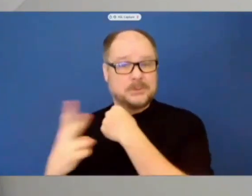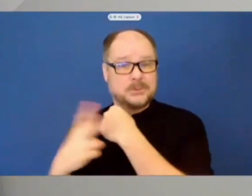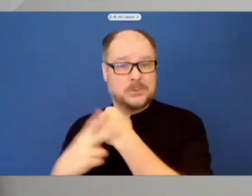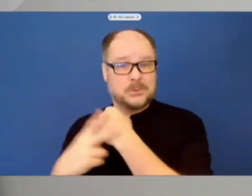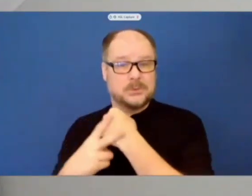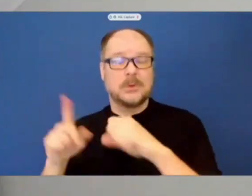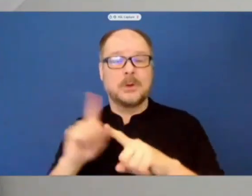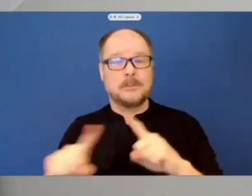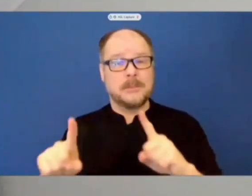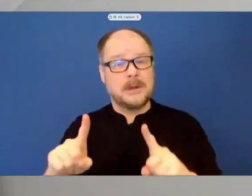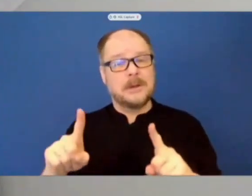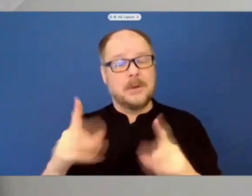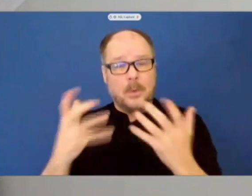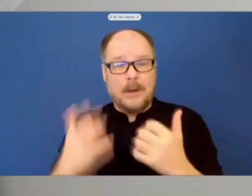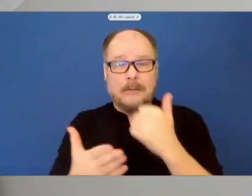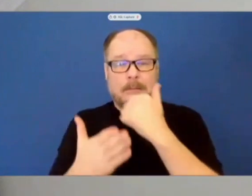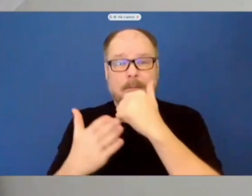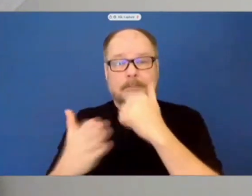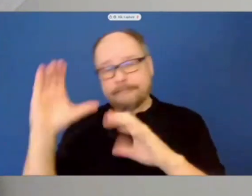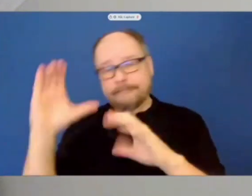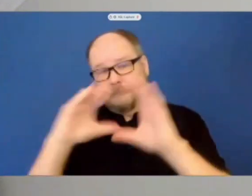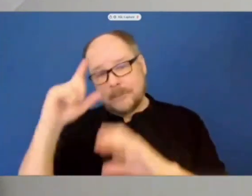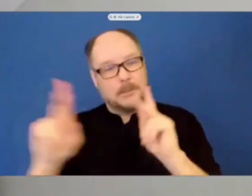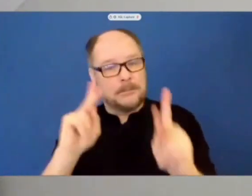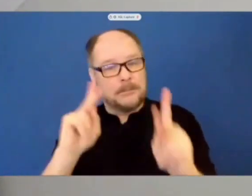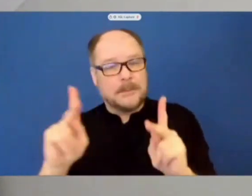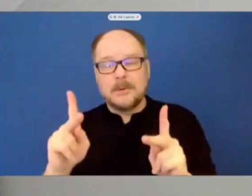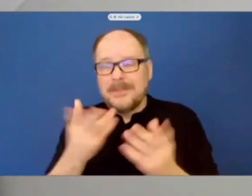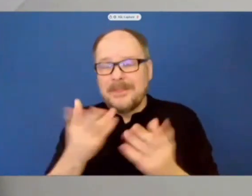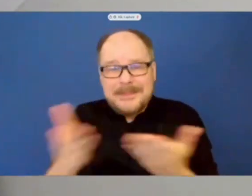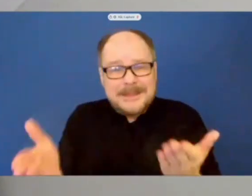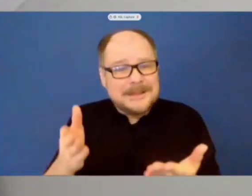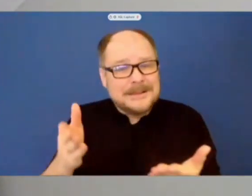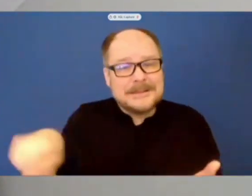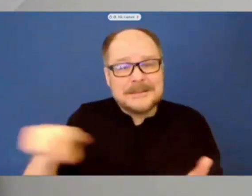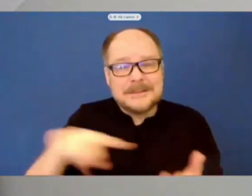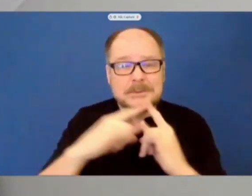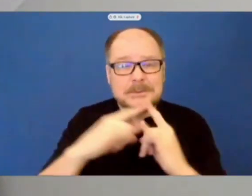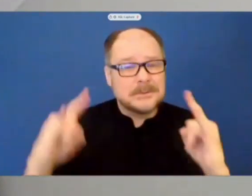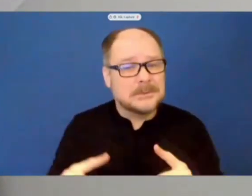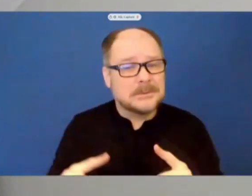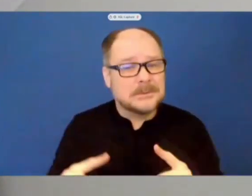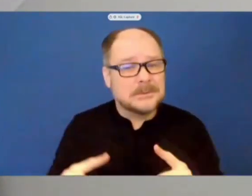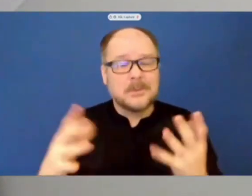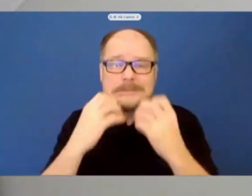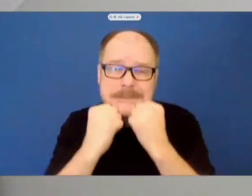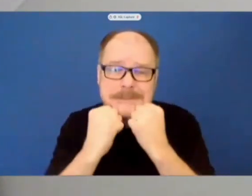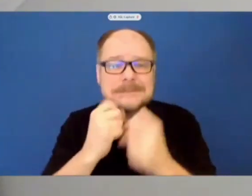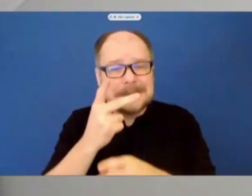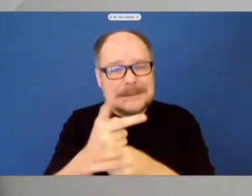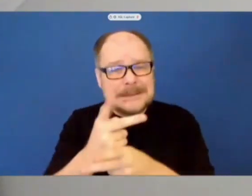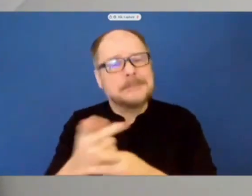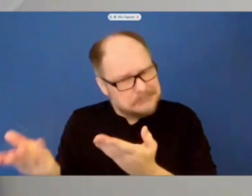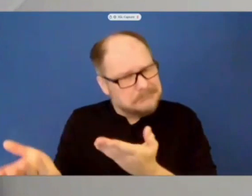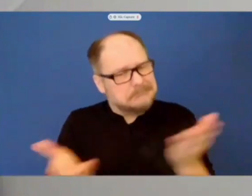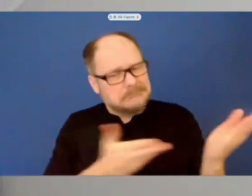people to help make sure that the important items and what their essentials are really come with them to where they're going,